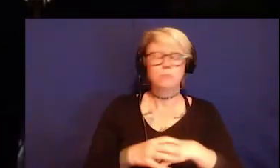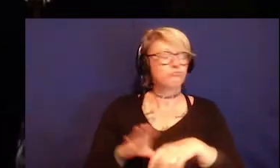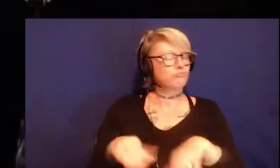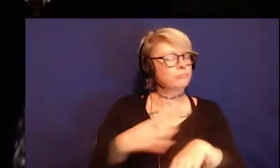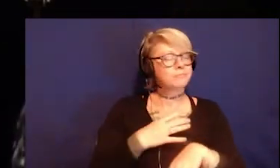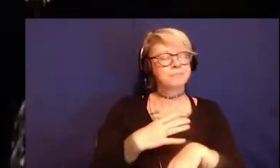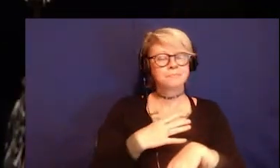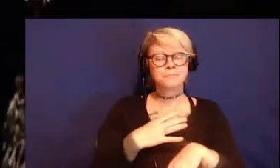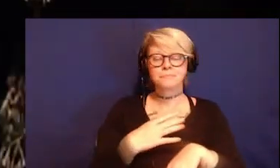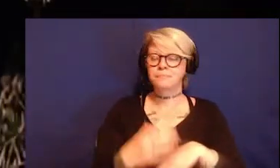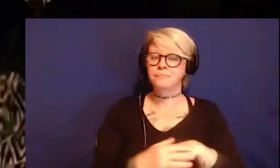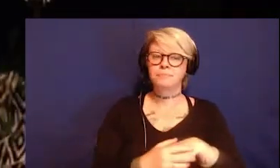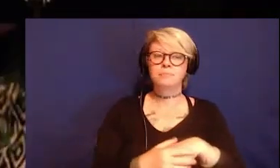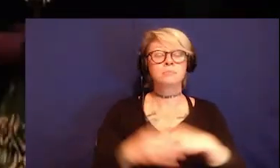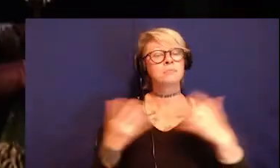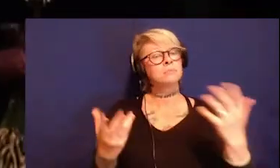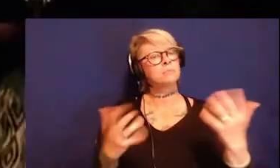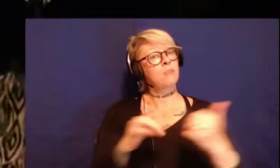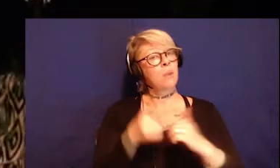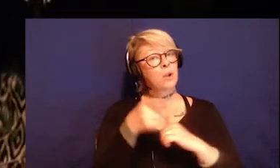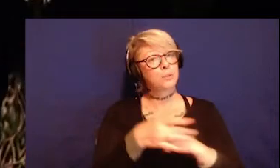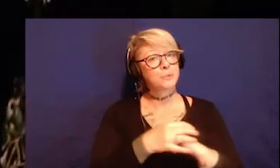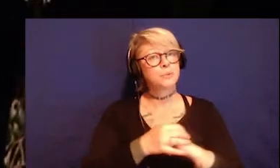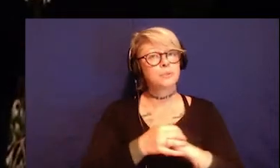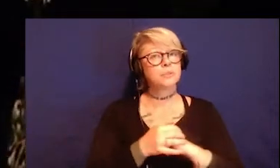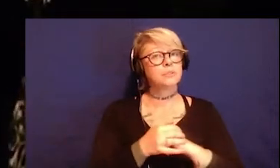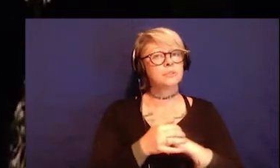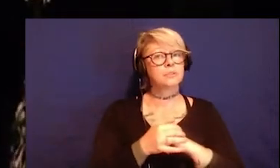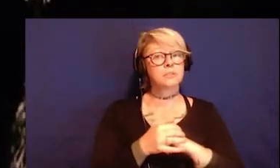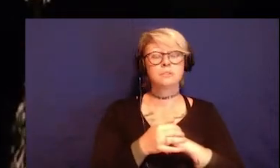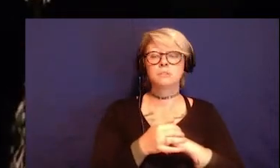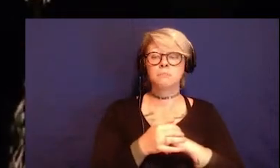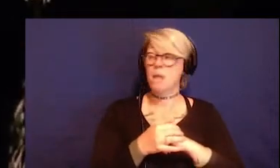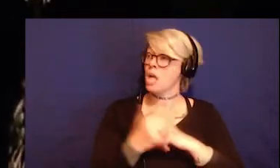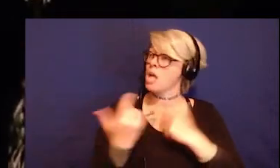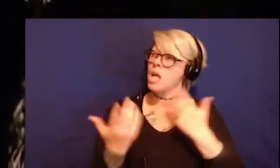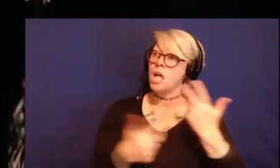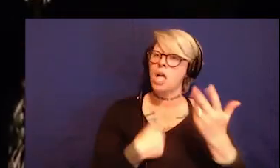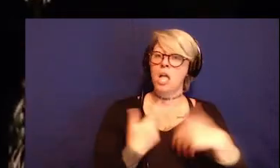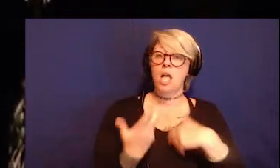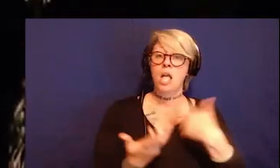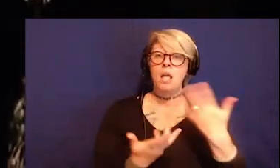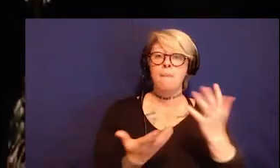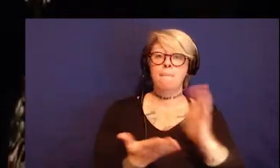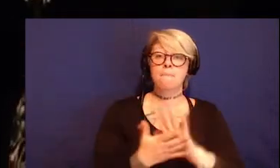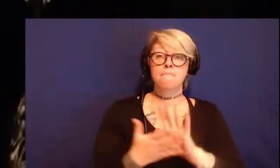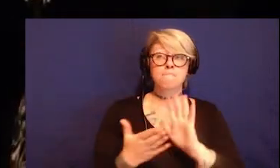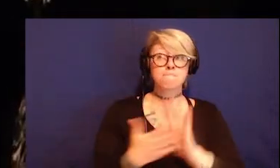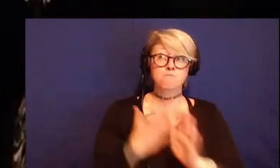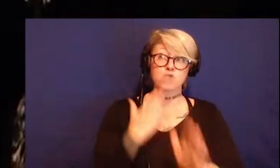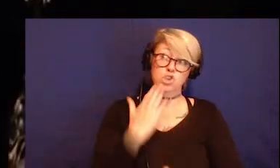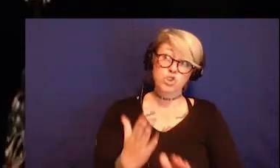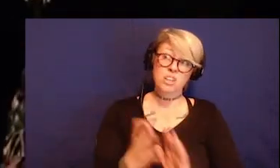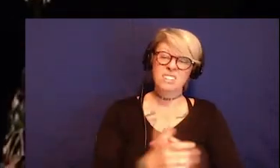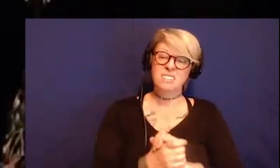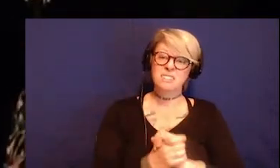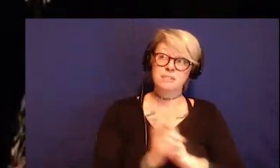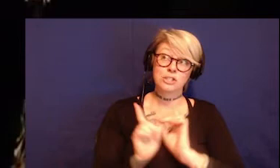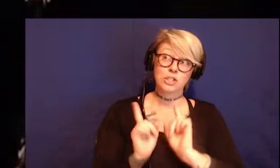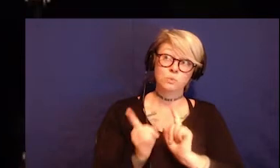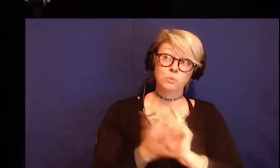okay. So, how are you? I am good. And